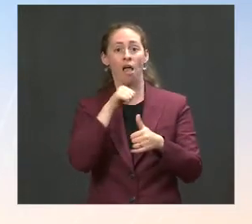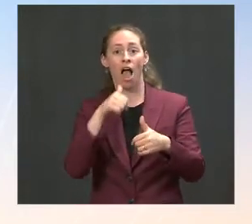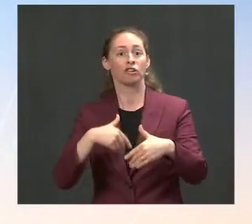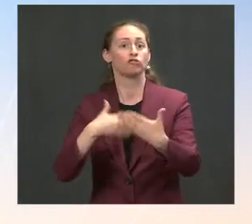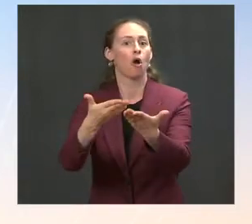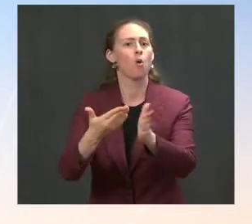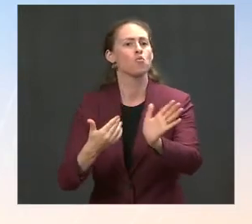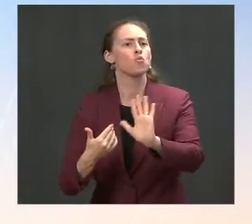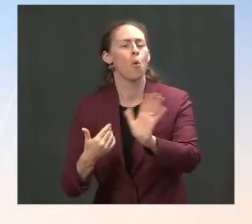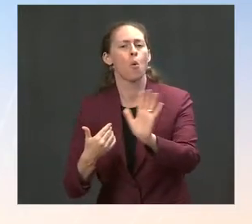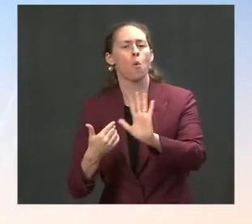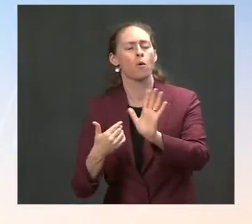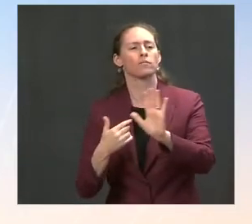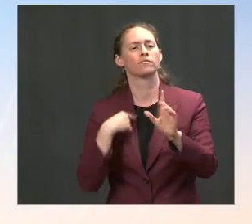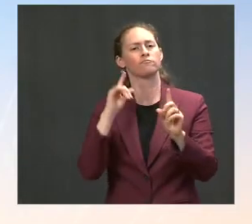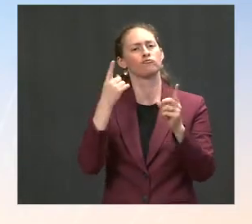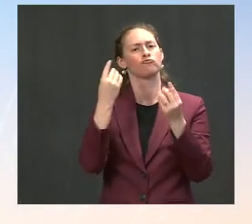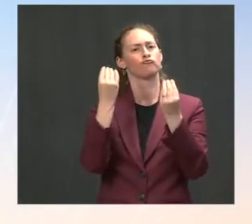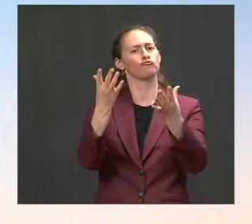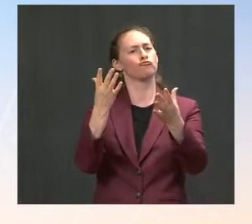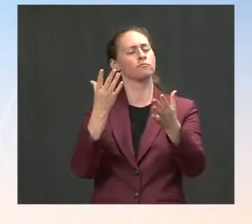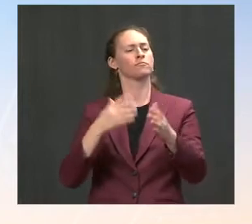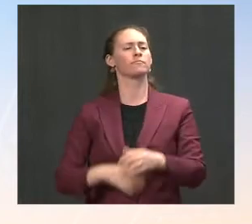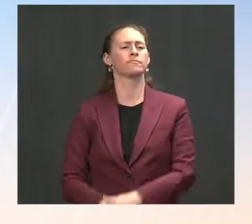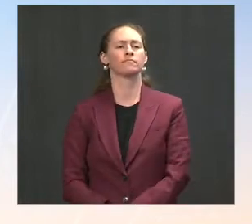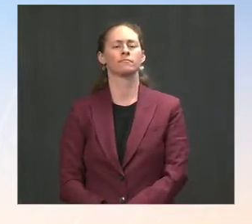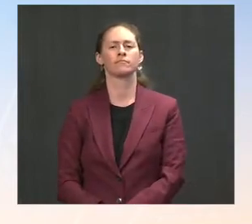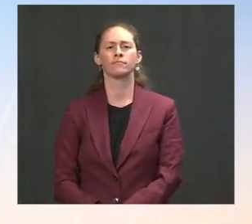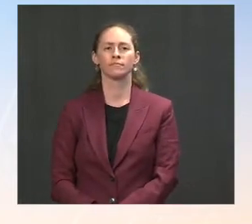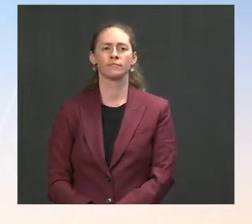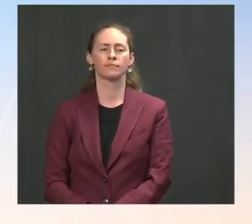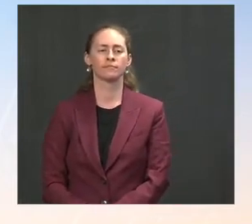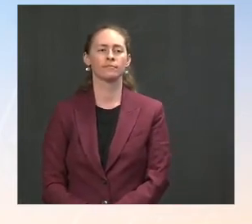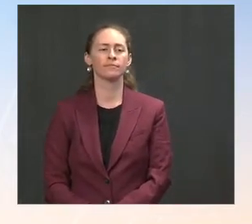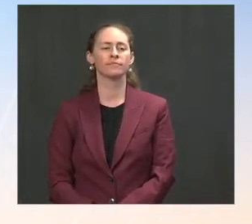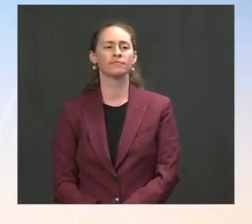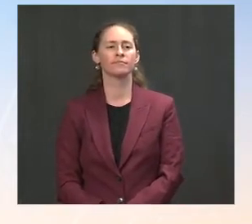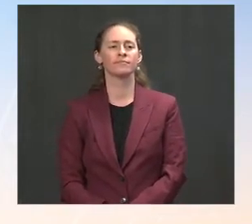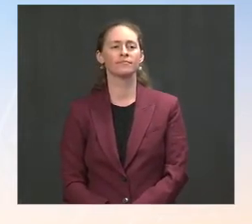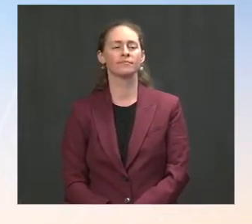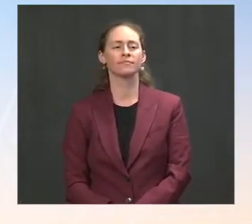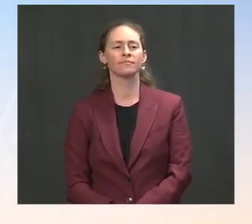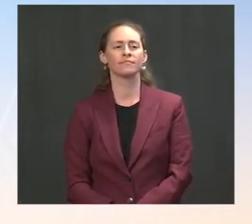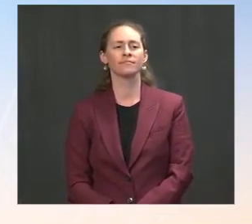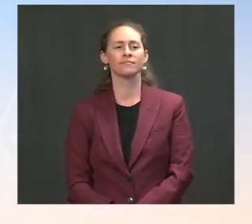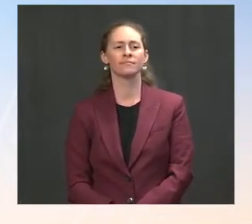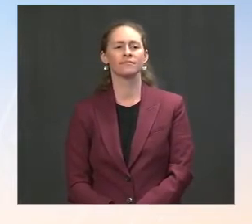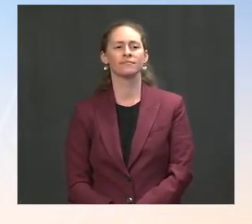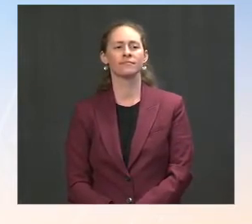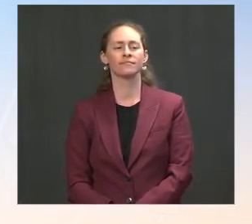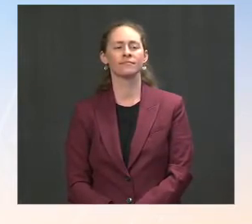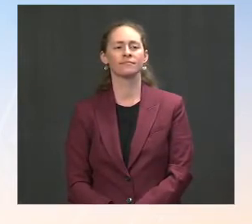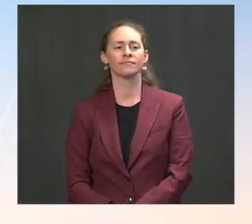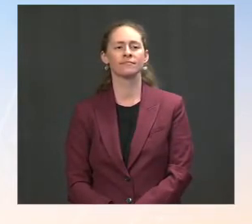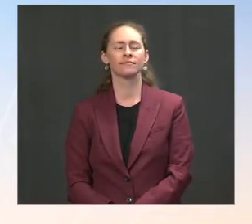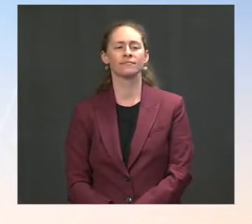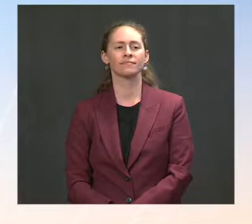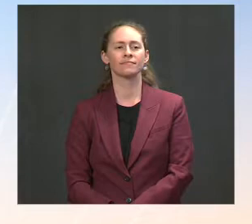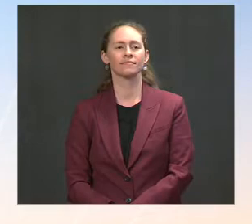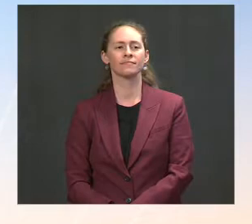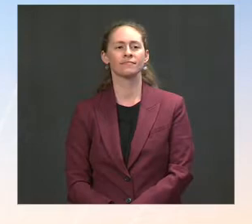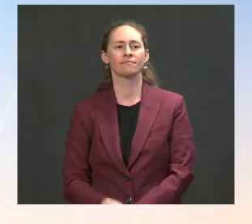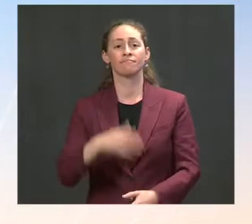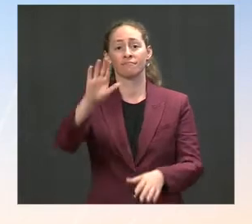defaulting, which has never happened in the history of the United States and would clearly be a catastrophic event. But it is a timeline for the debt